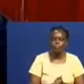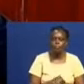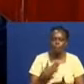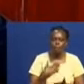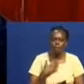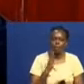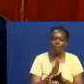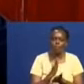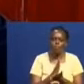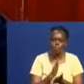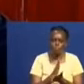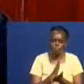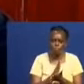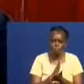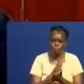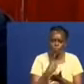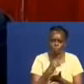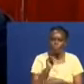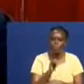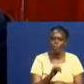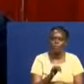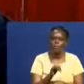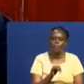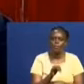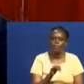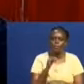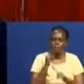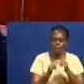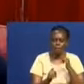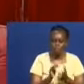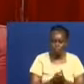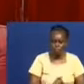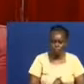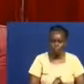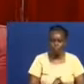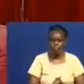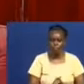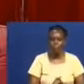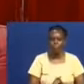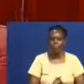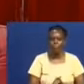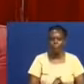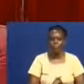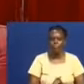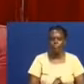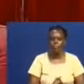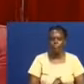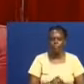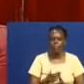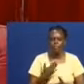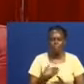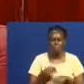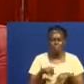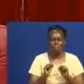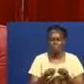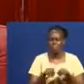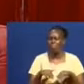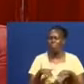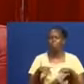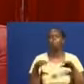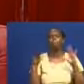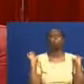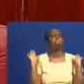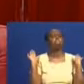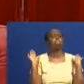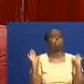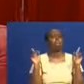I really, really want to say this, Madam Speaker, finally. I was nearly giving up on my country.